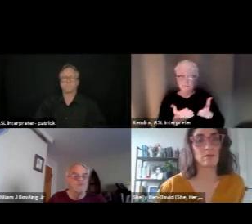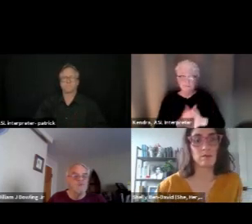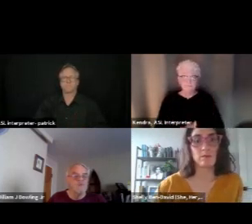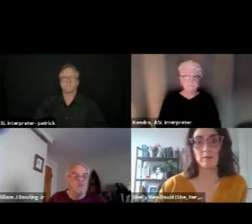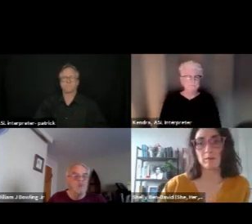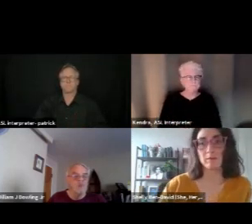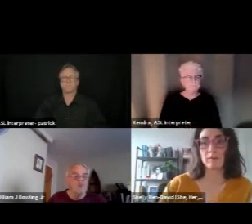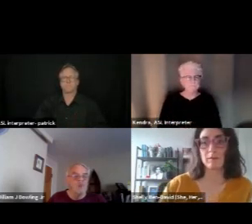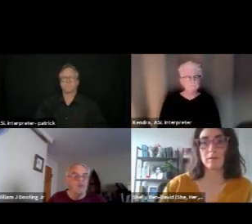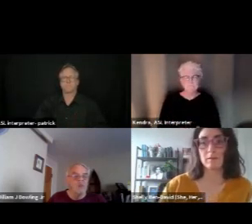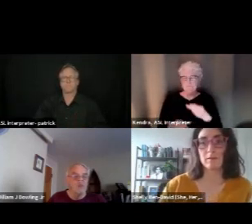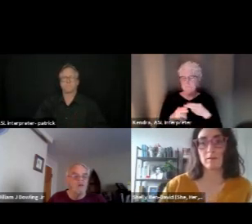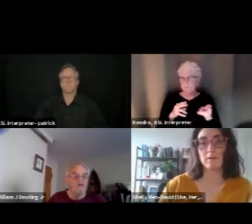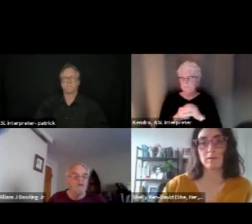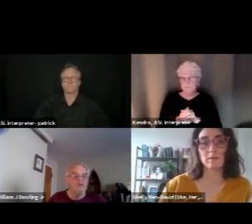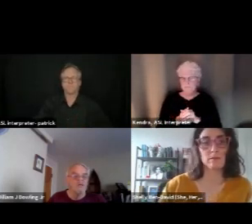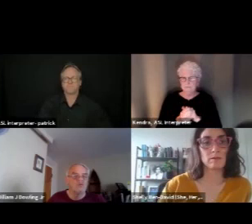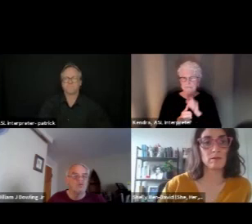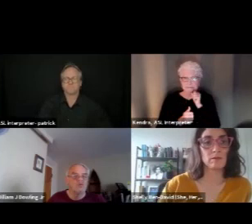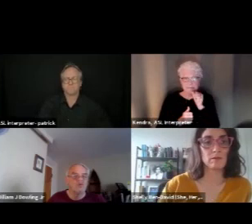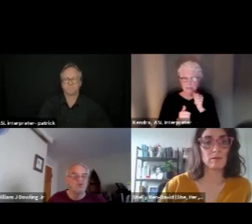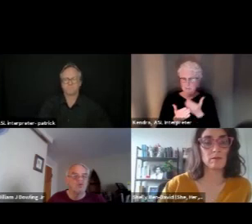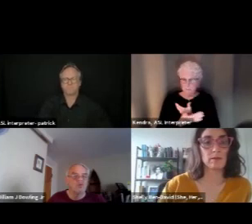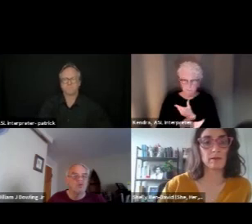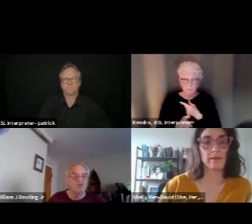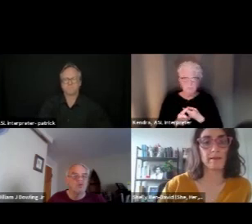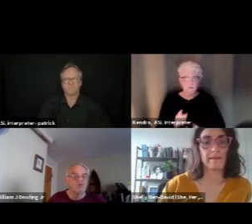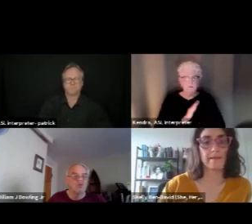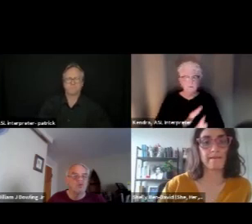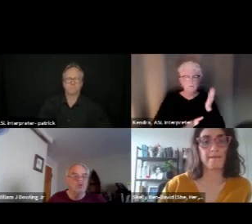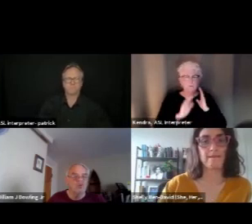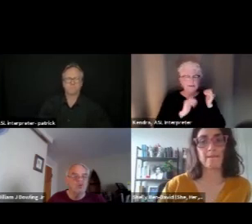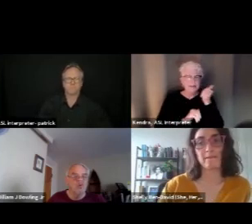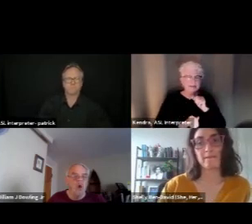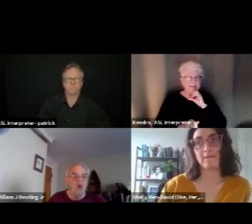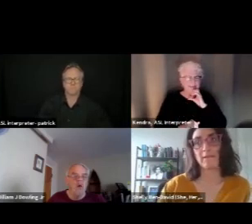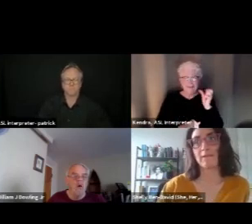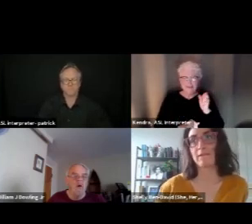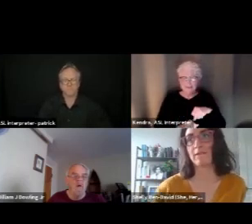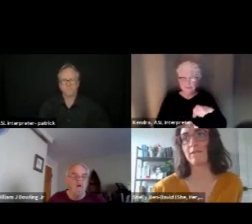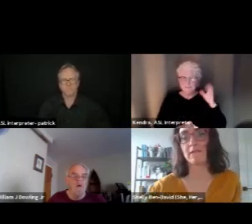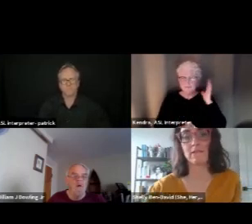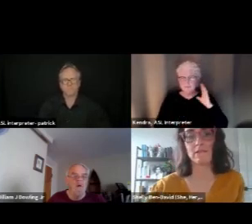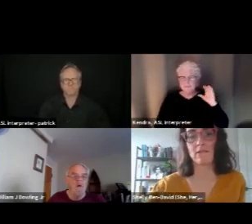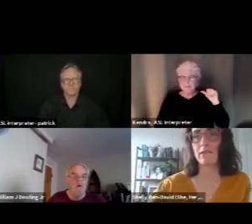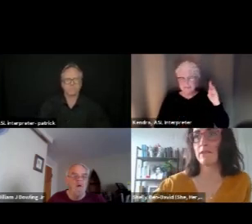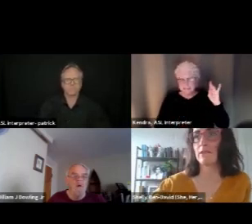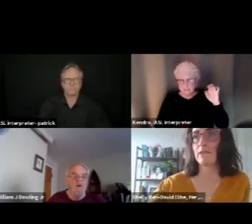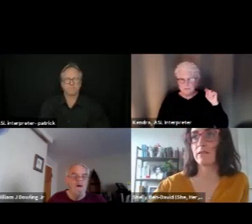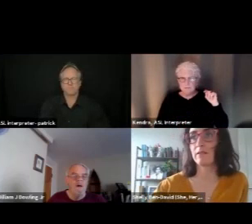story of post-traumatic growth is very old. You could just read any ancient text and you'll see a story about